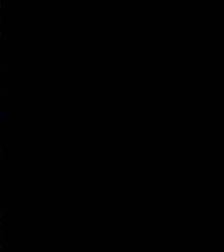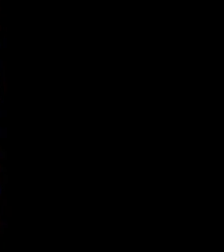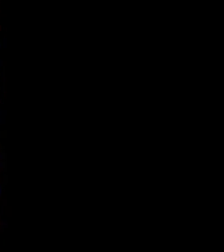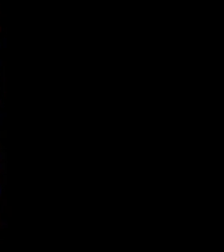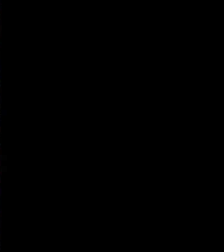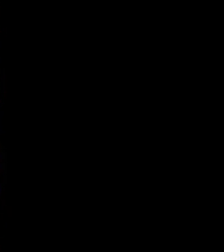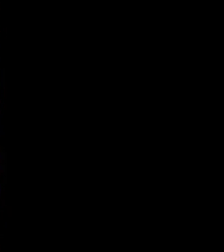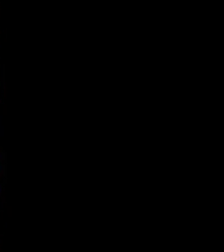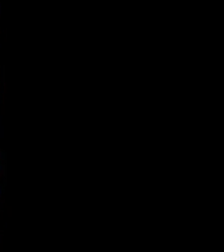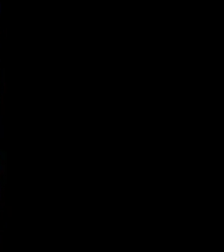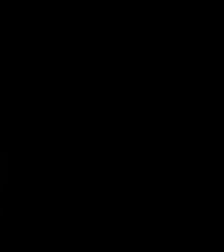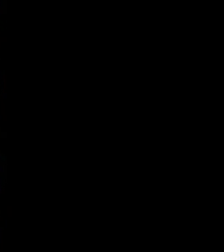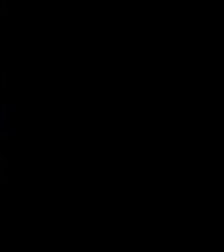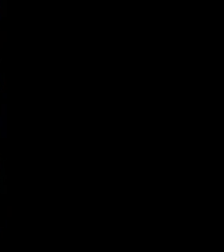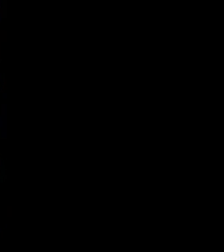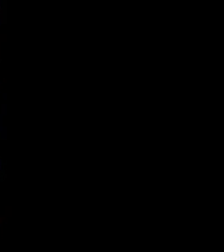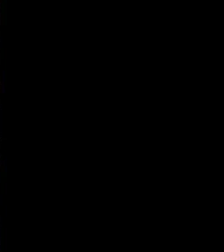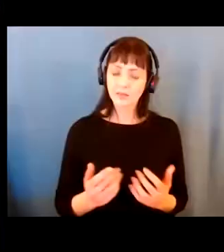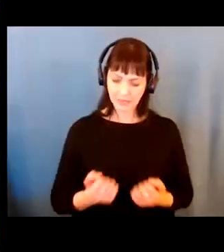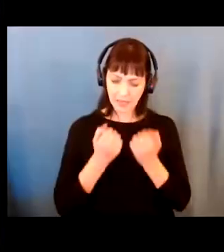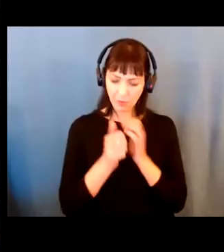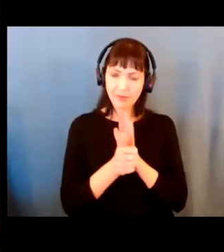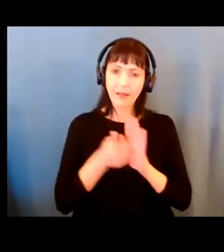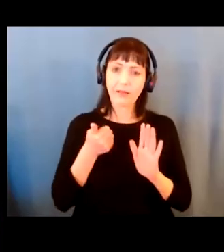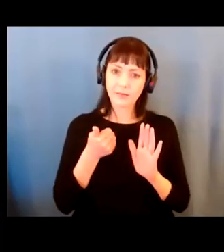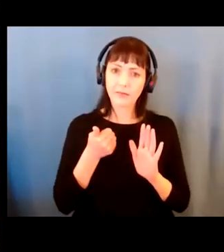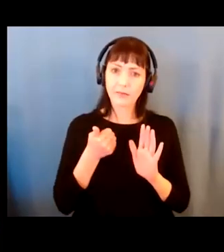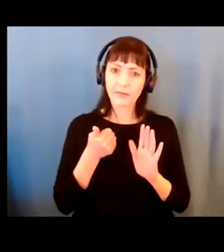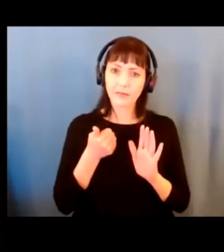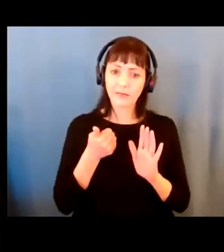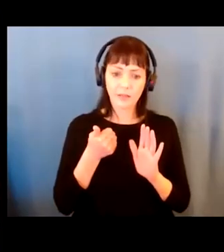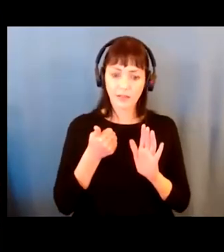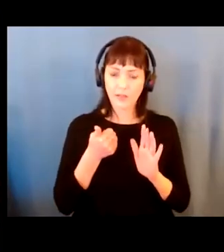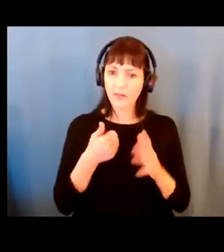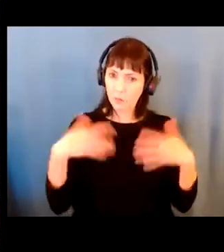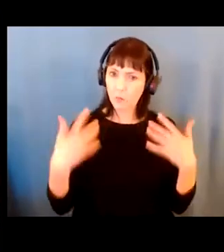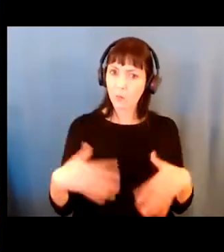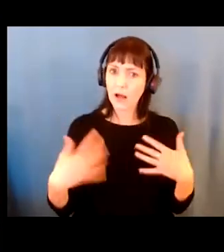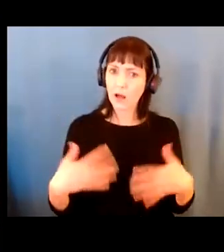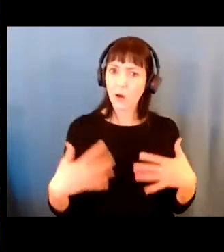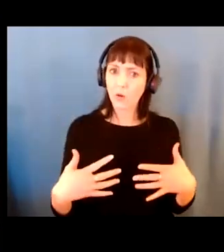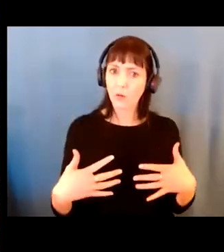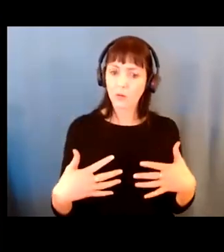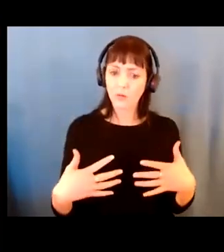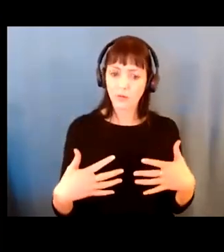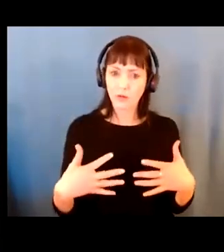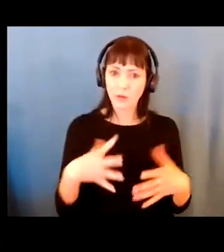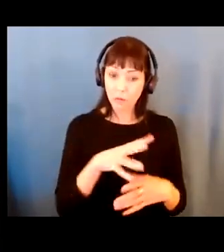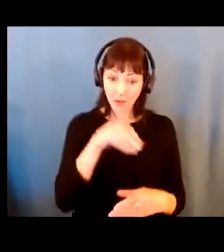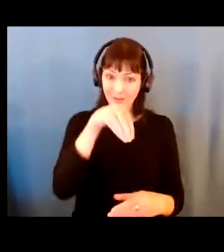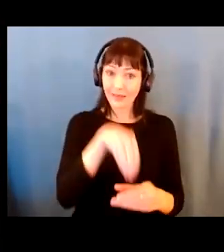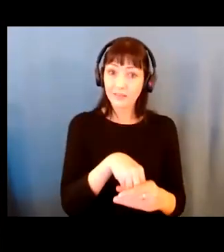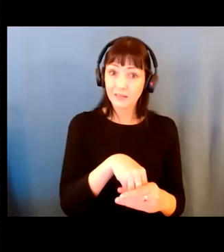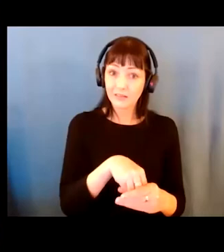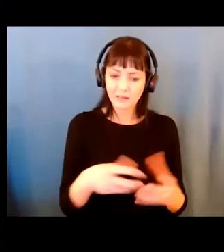how our skills as disabled people are incredible and vast. We weld the world around